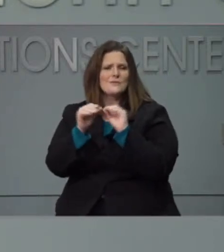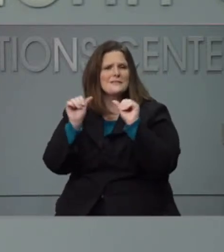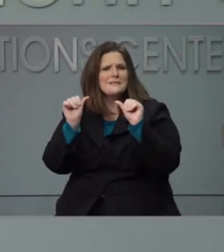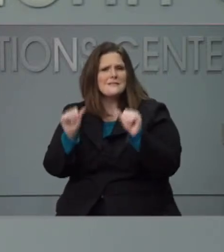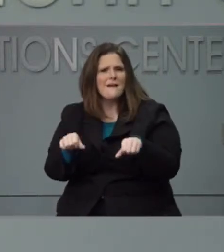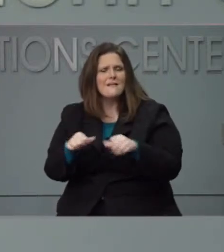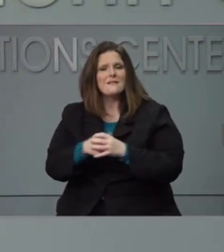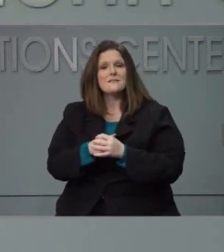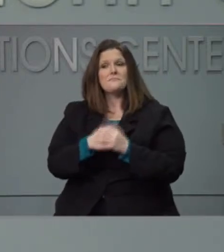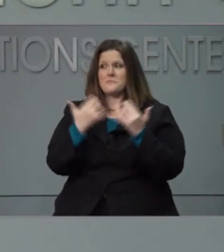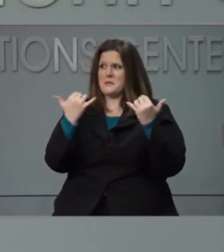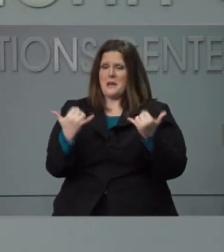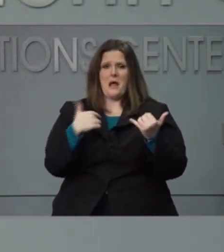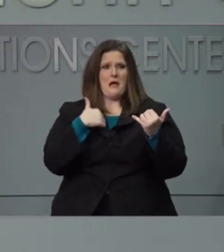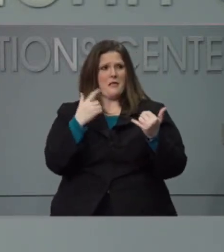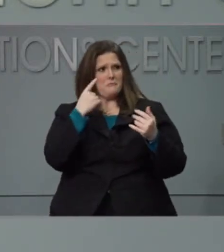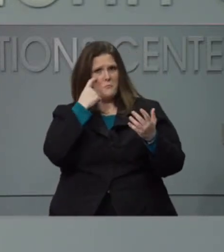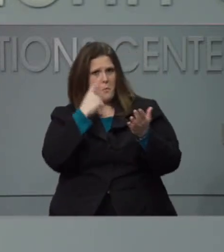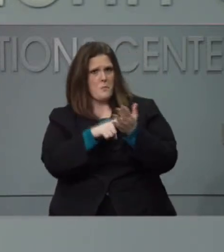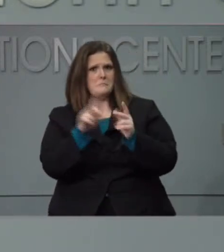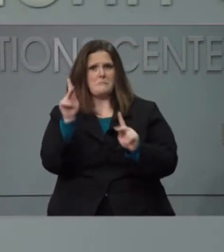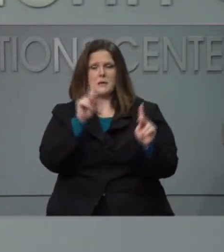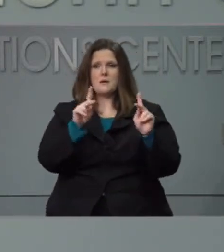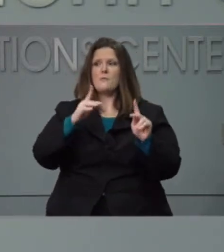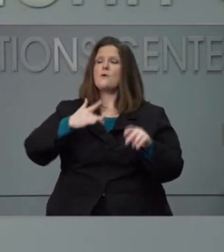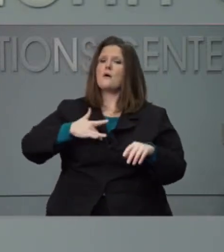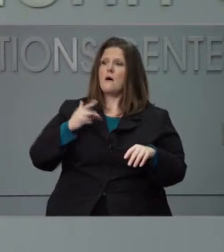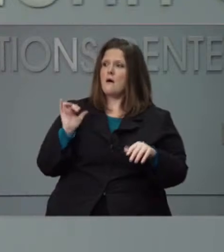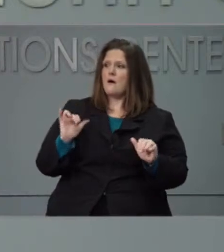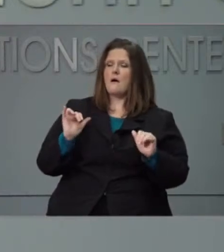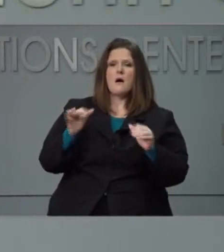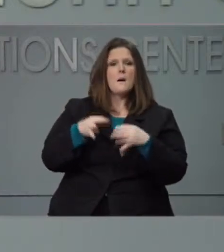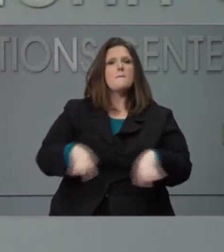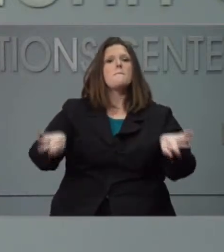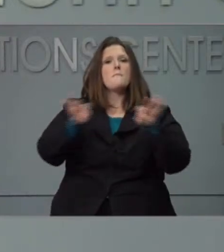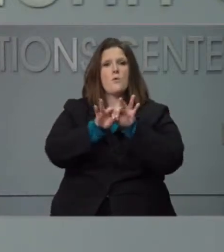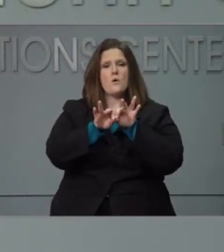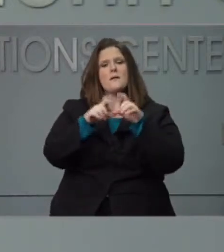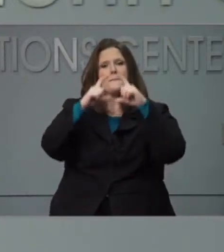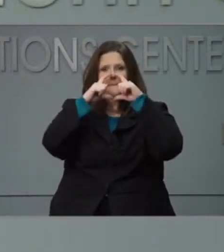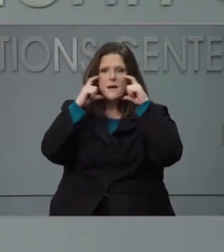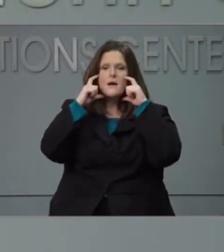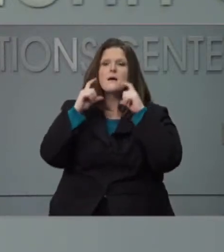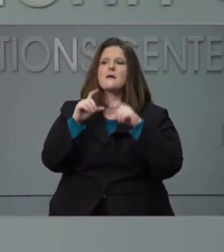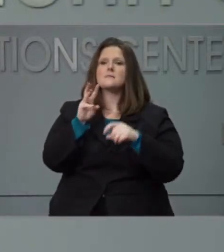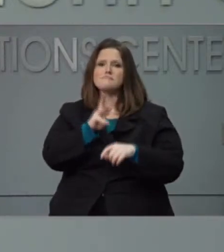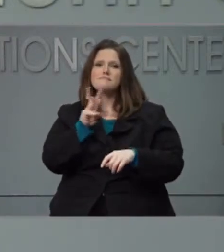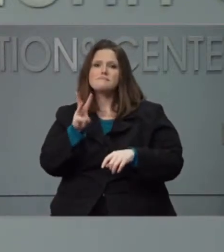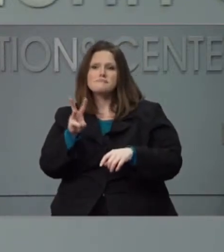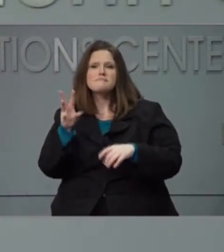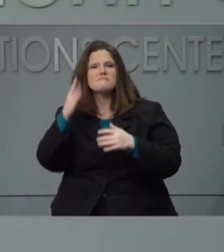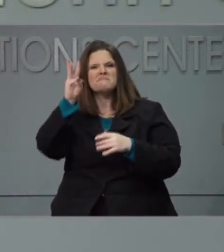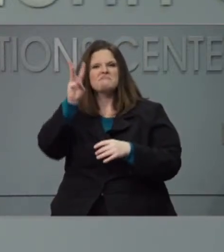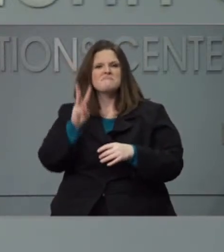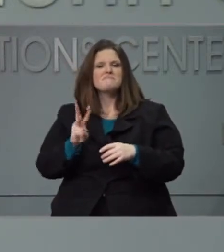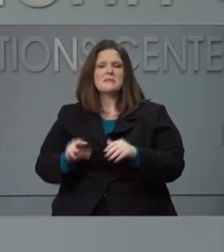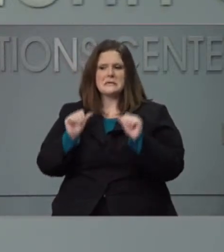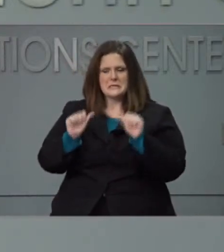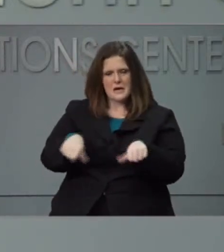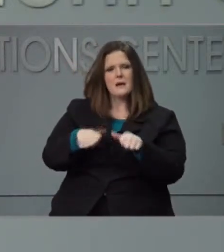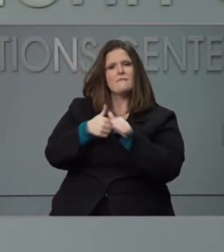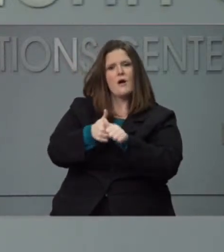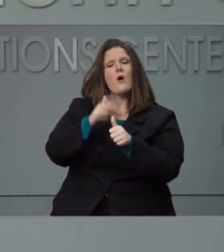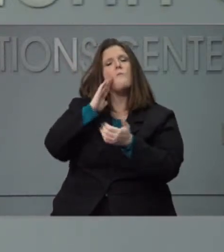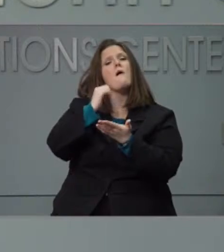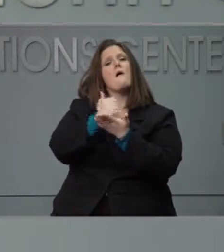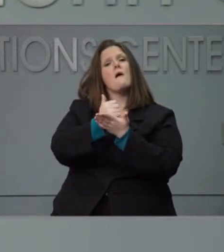are recognizing that it's important for us to do that. Dr. Cohen, would you like to add a word or two? Okay. Next